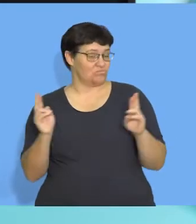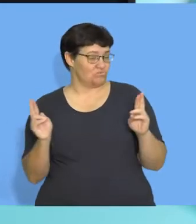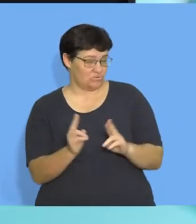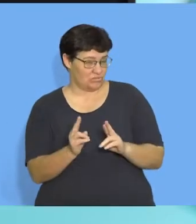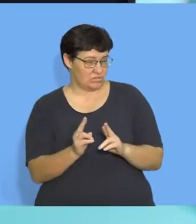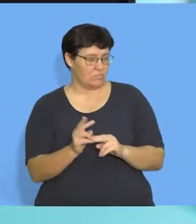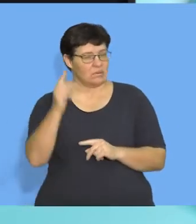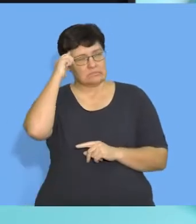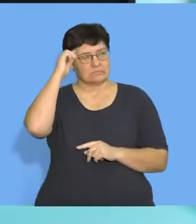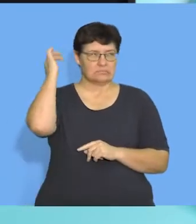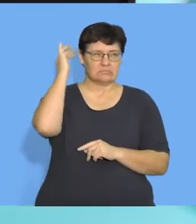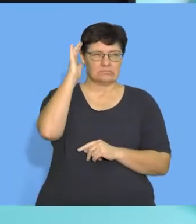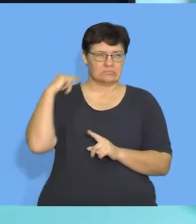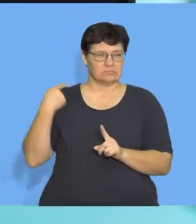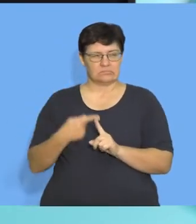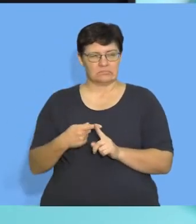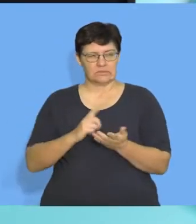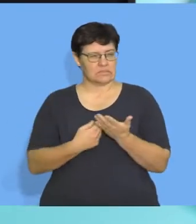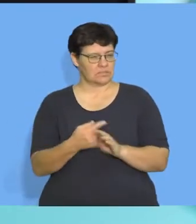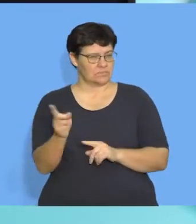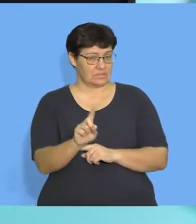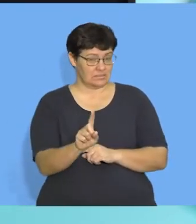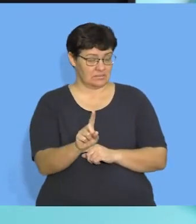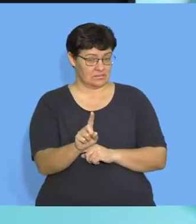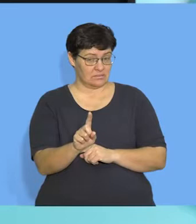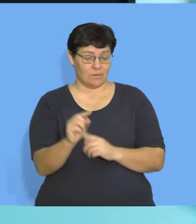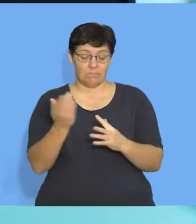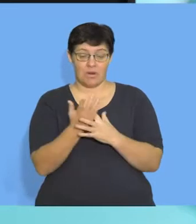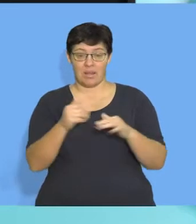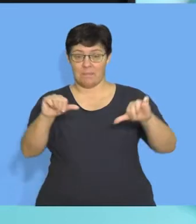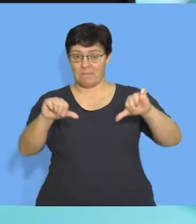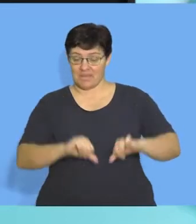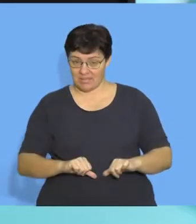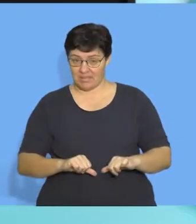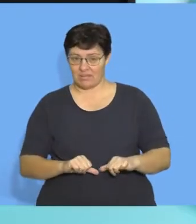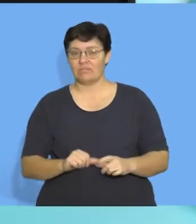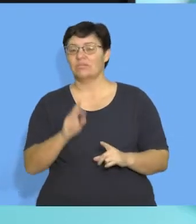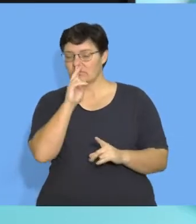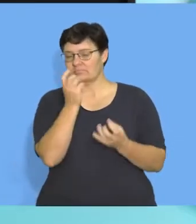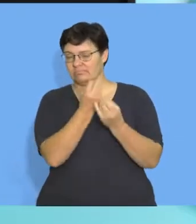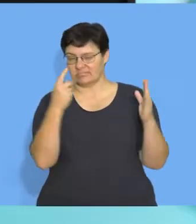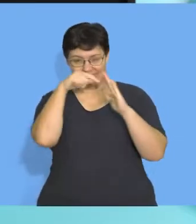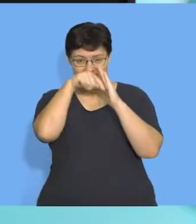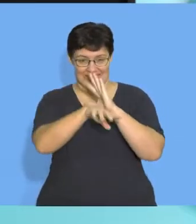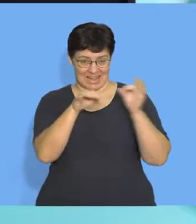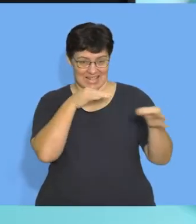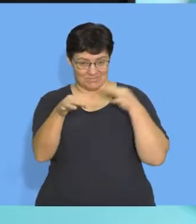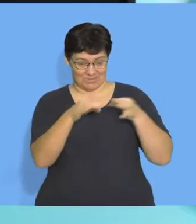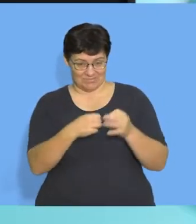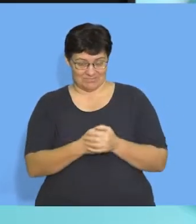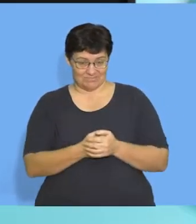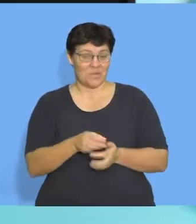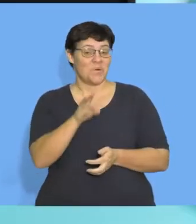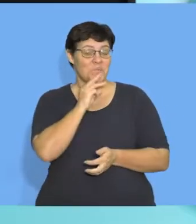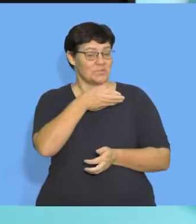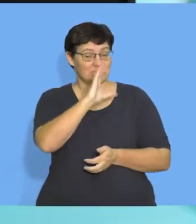what we've sort of discussed. And when we come back, we'll do it in lots and lots of detail. So get a glass of